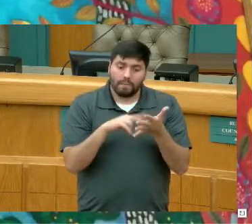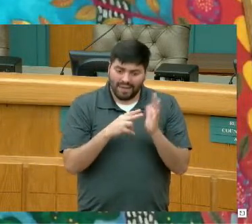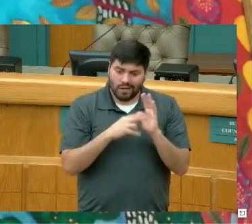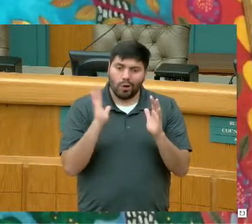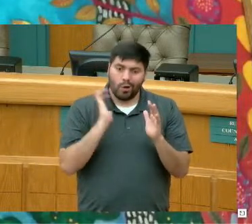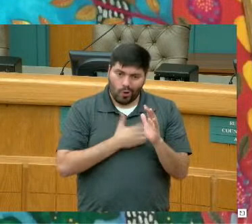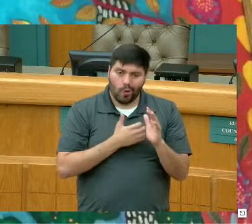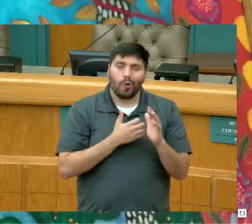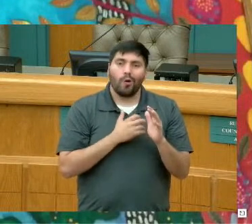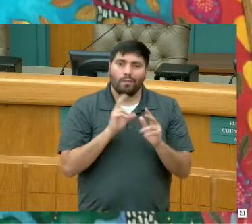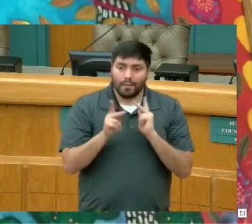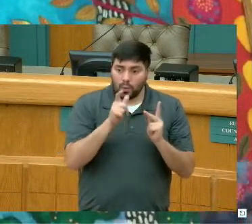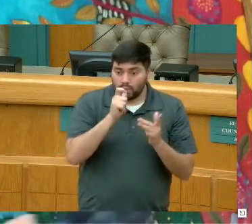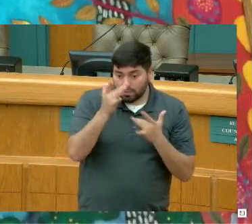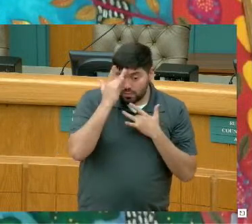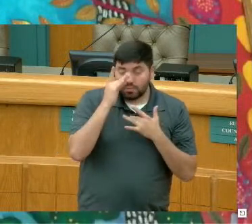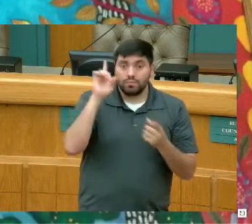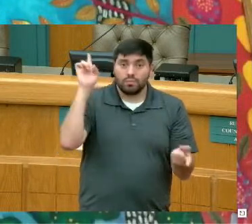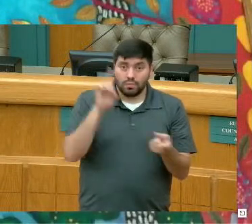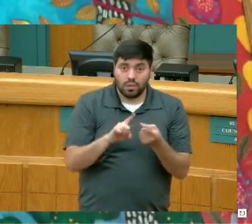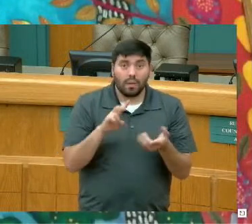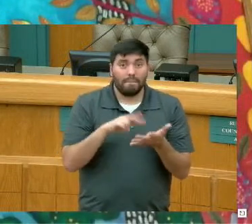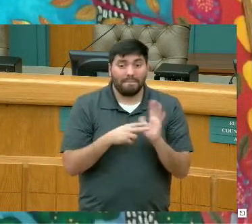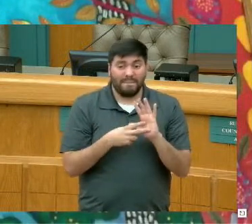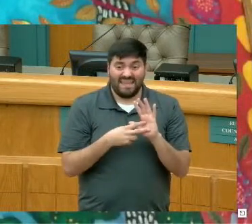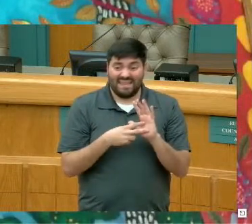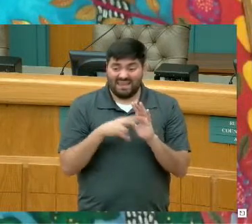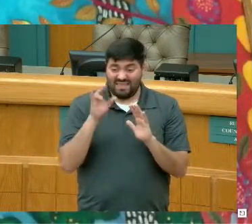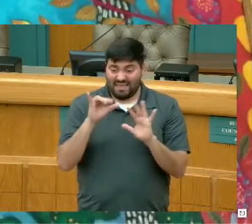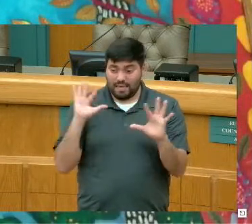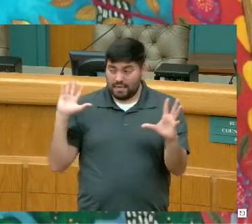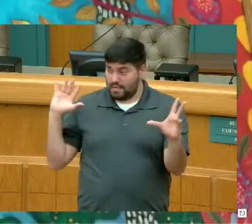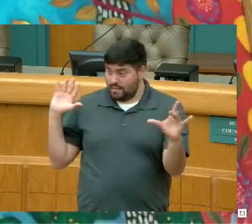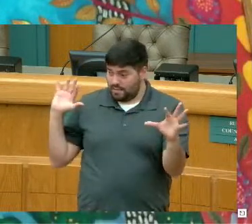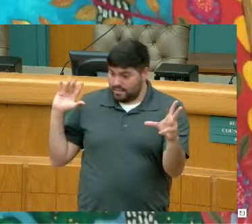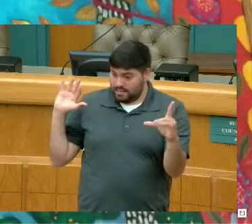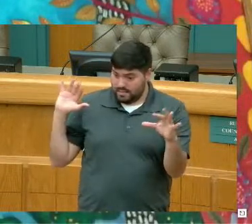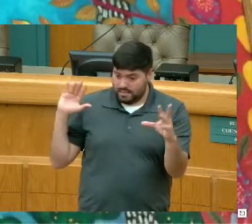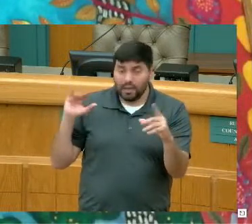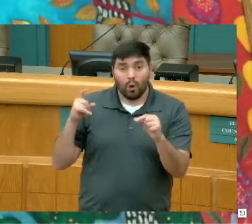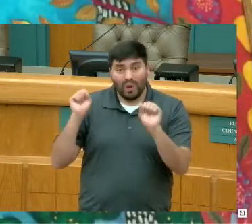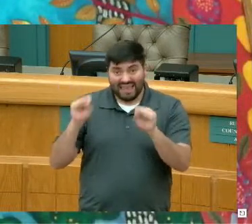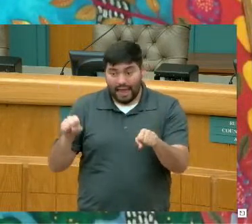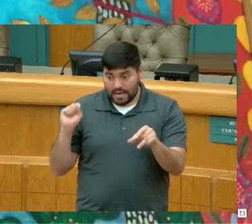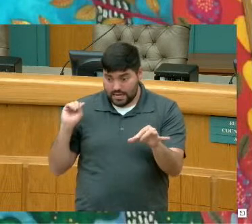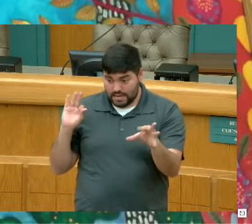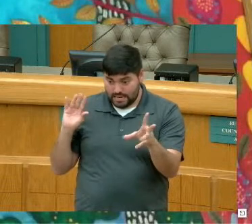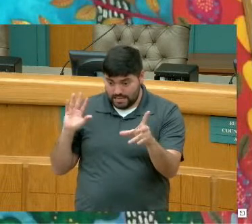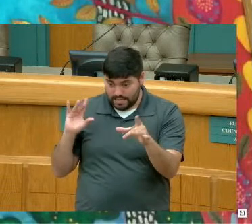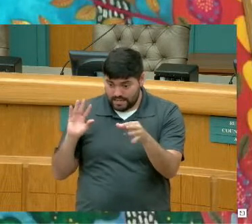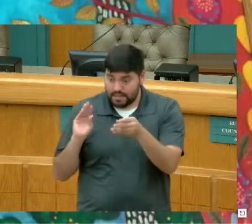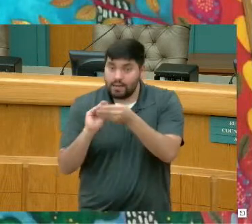to keep our cases down. So the cumulative effect of the things that we can do,